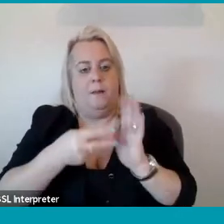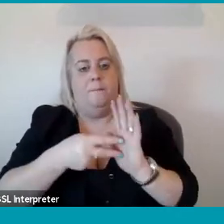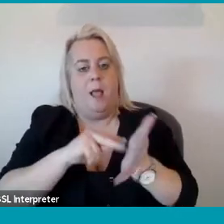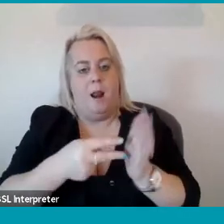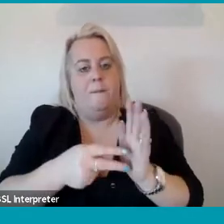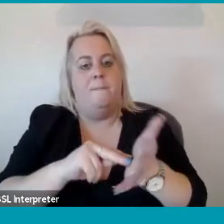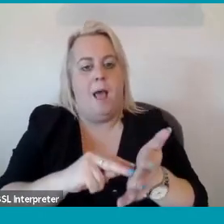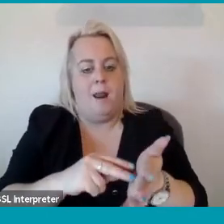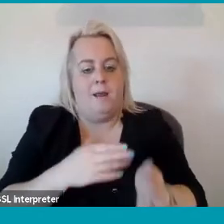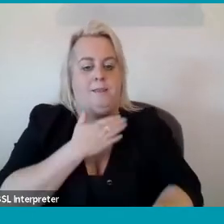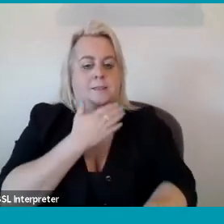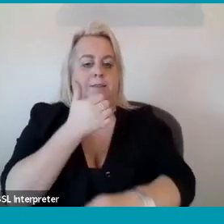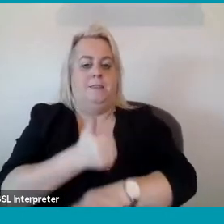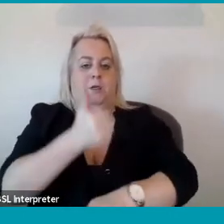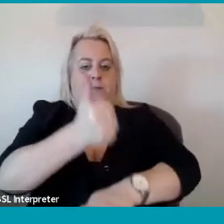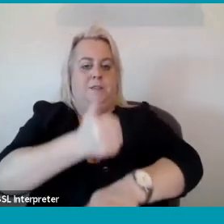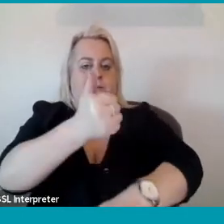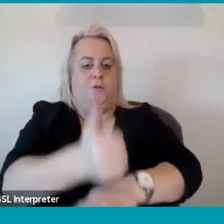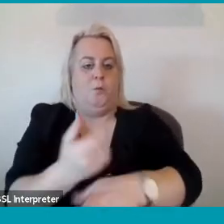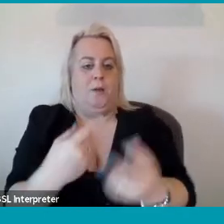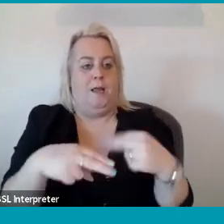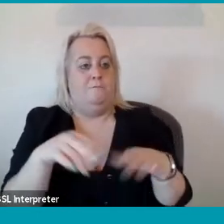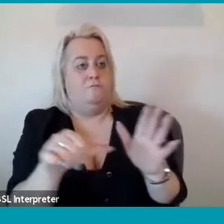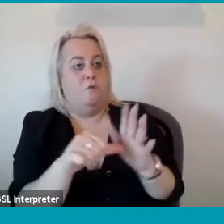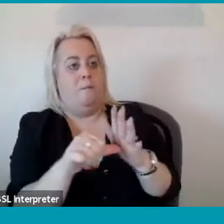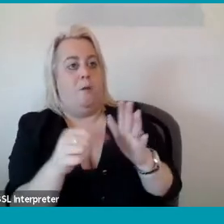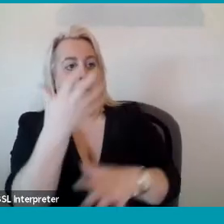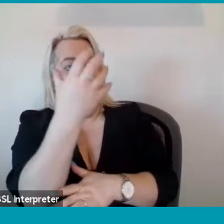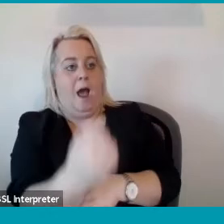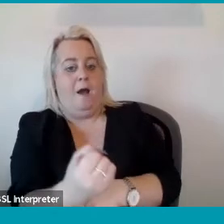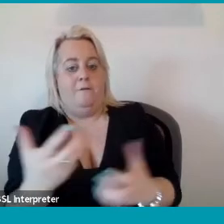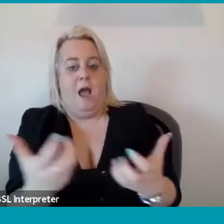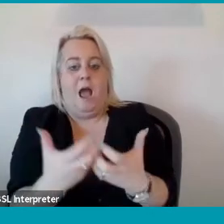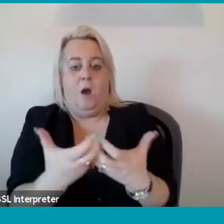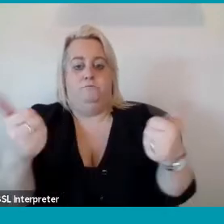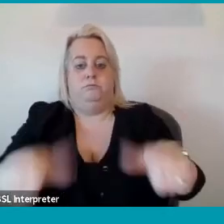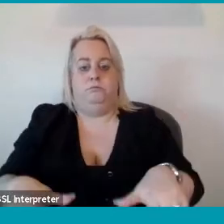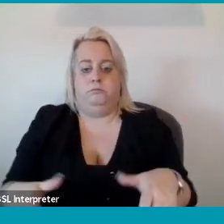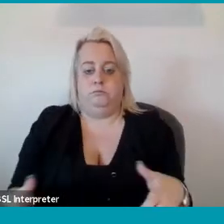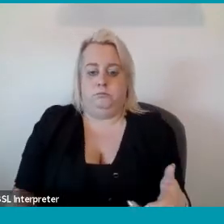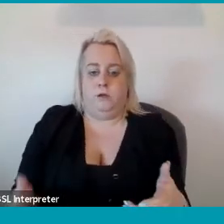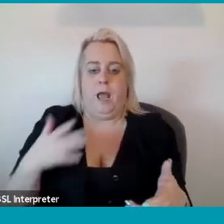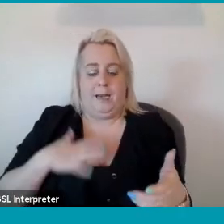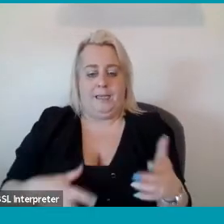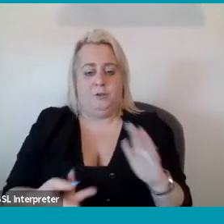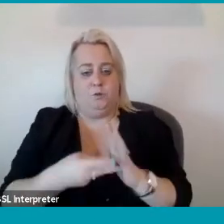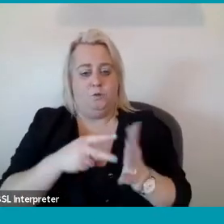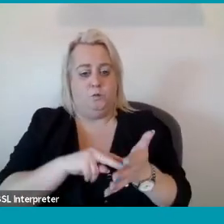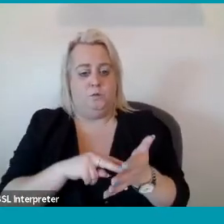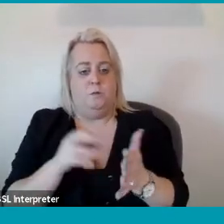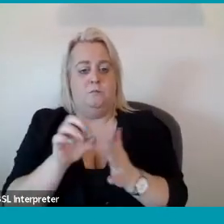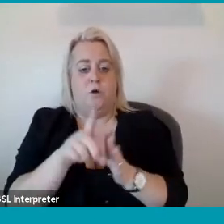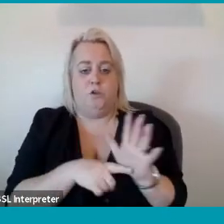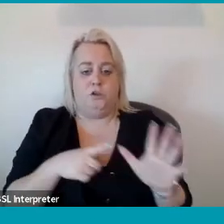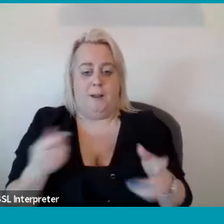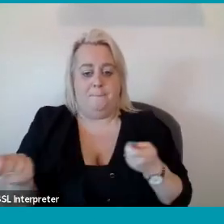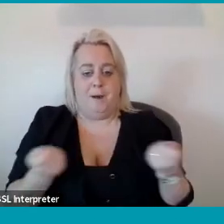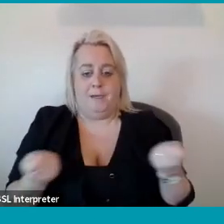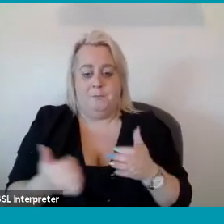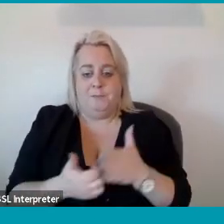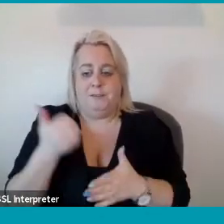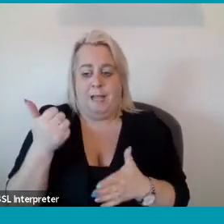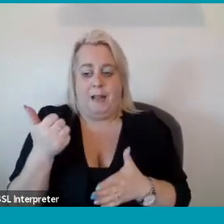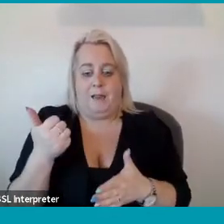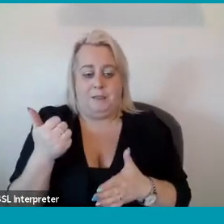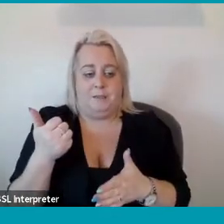contingency for what happens if things go wrong. Those are project management skills. And for most disabled people, they are things we have